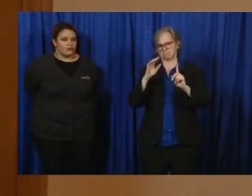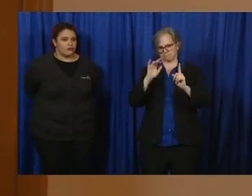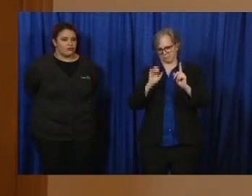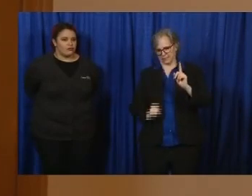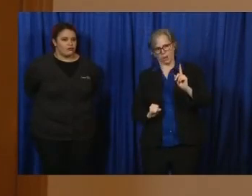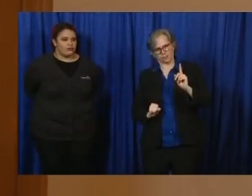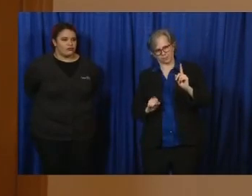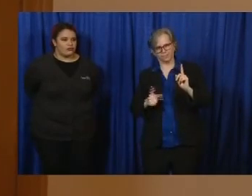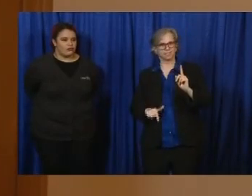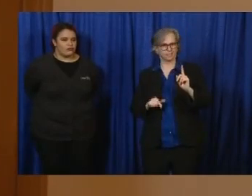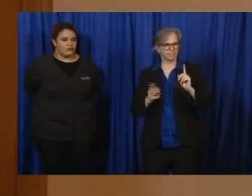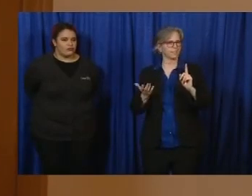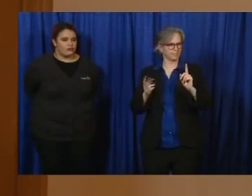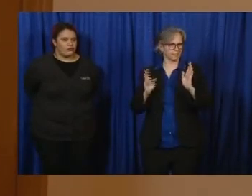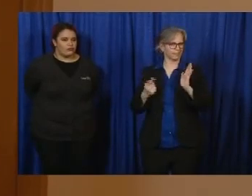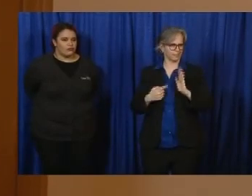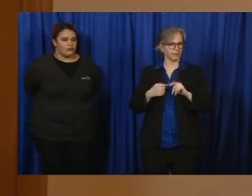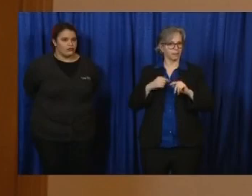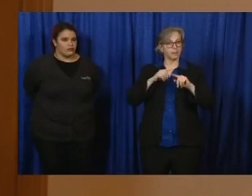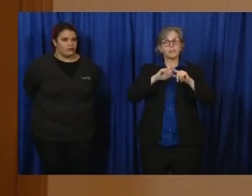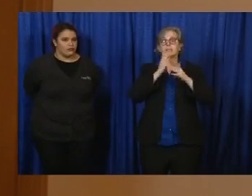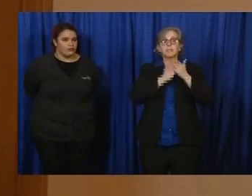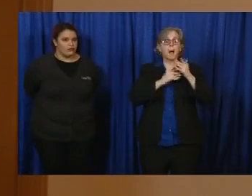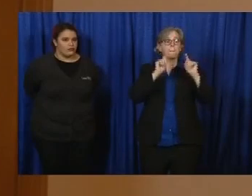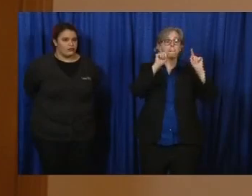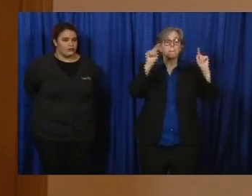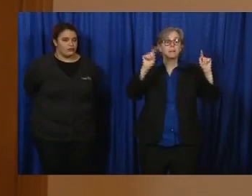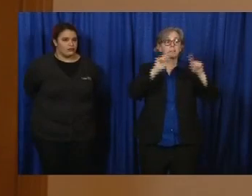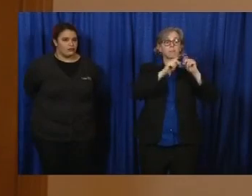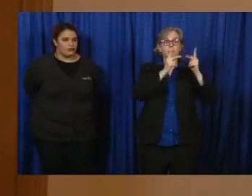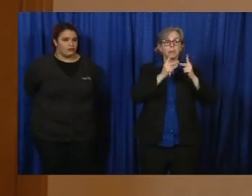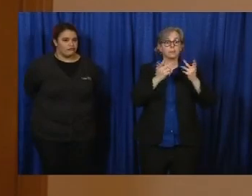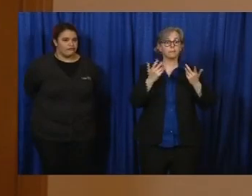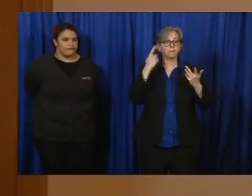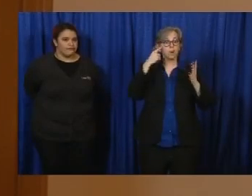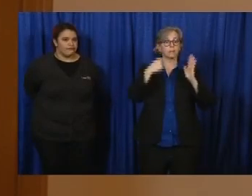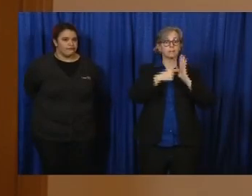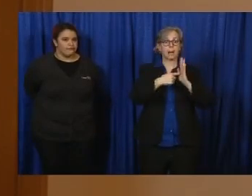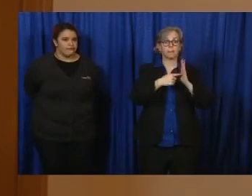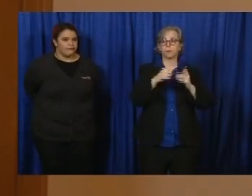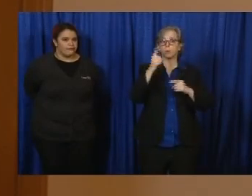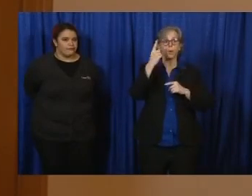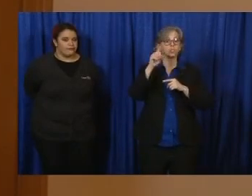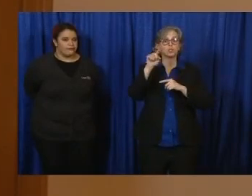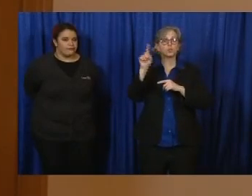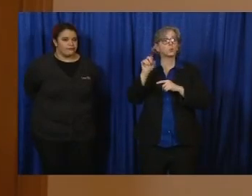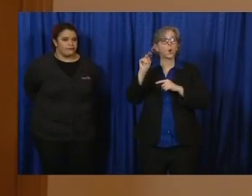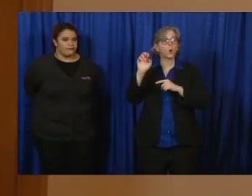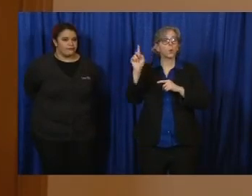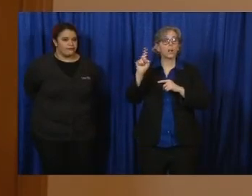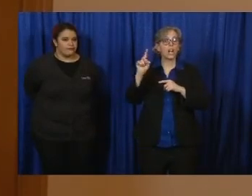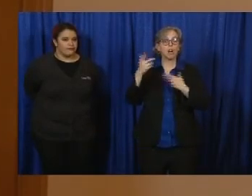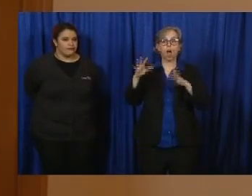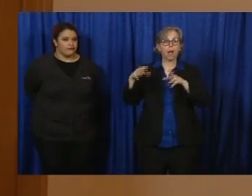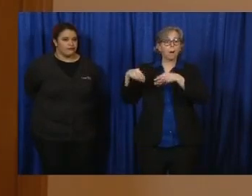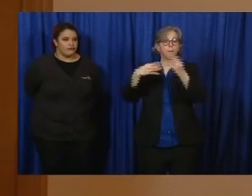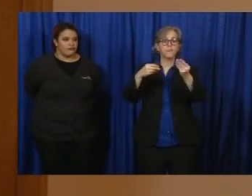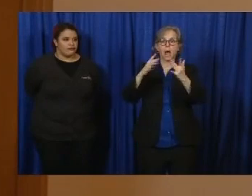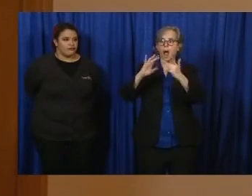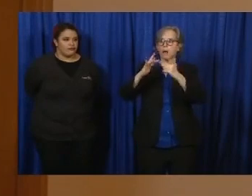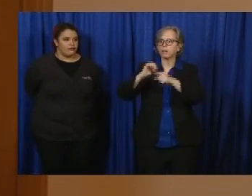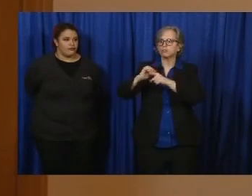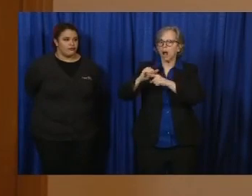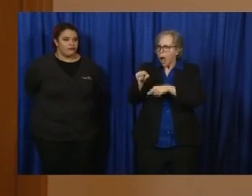some places, in one zone, they've tried some things. Like in one zone, they're already doing online trainings to help